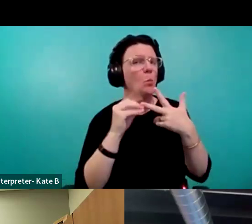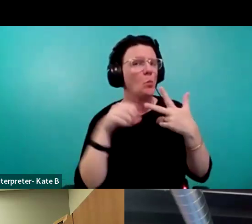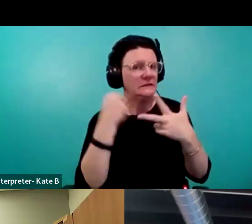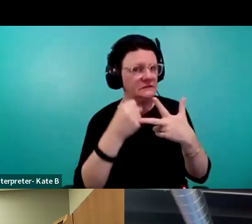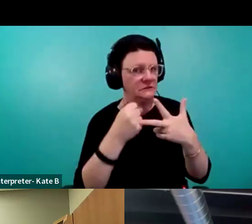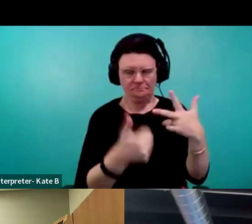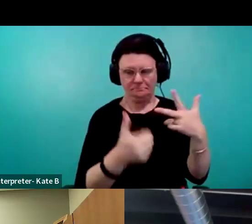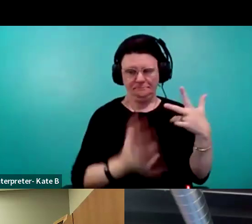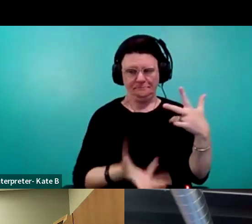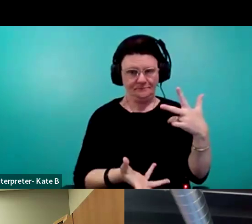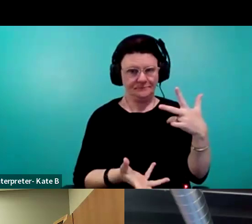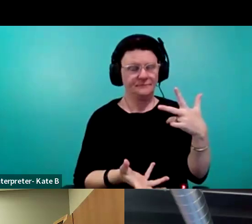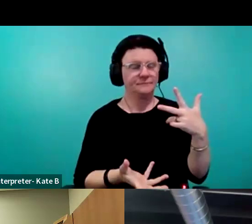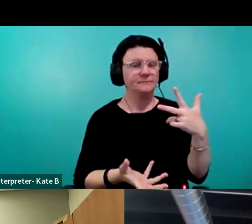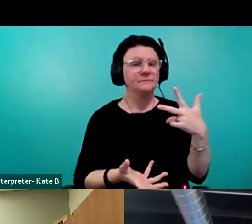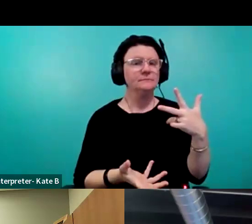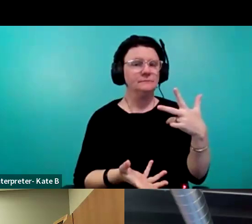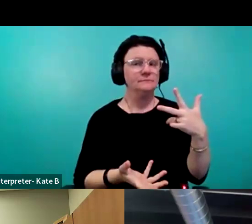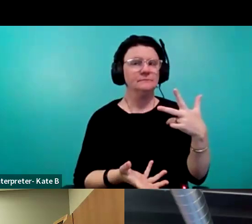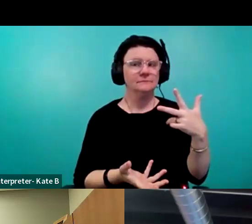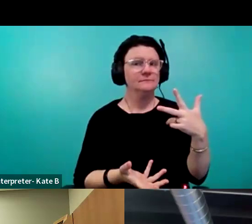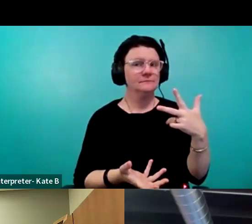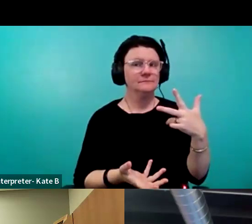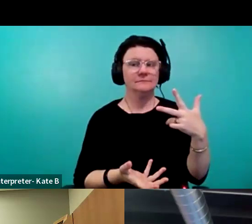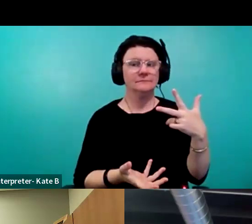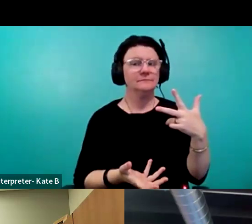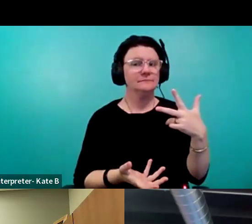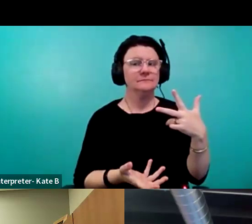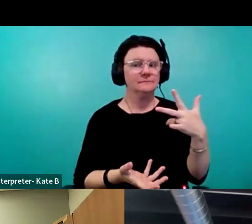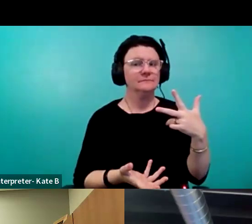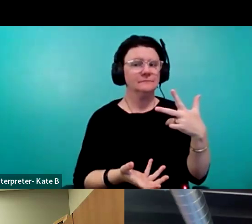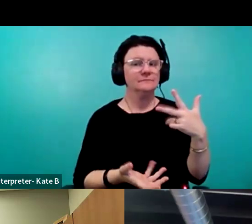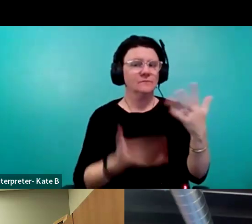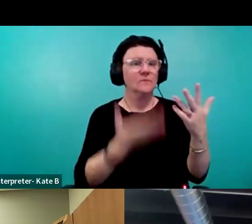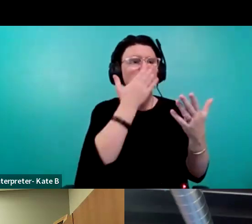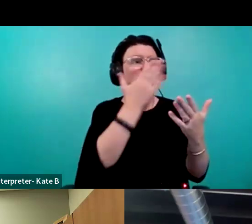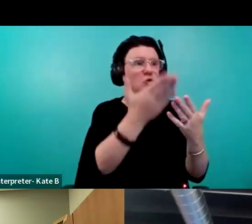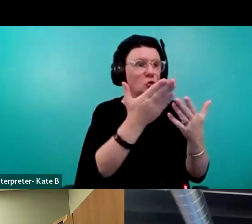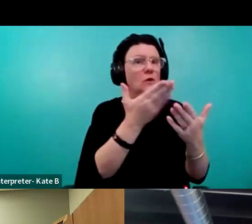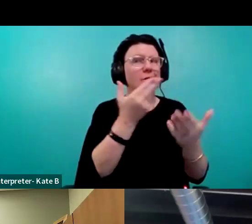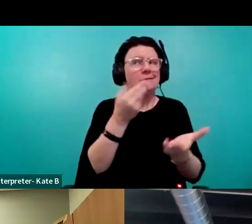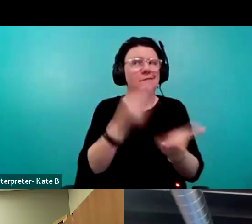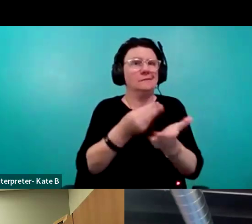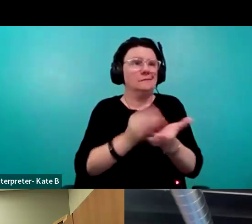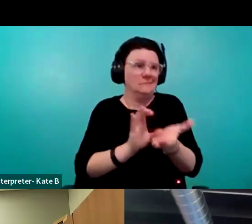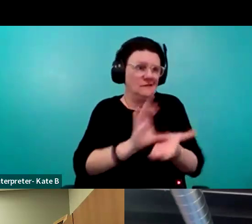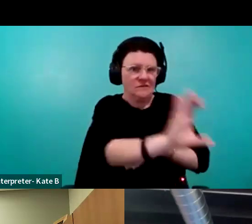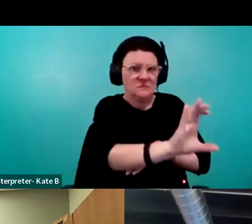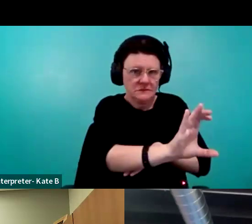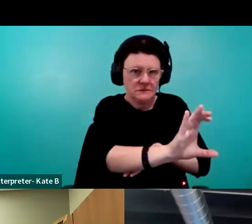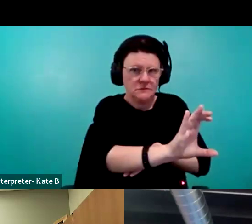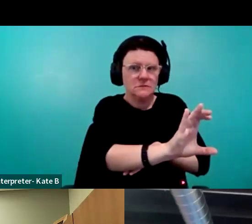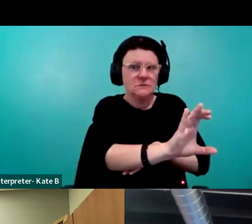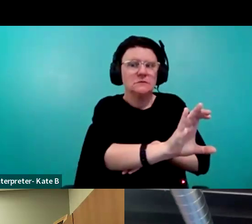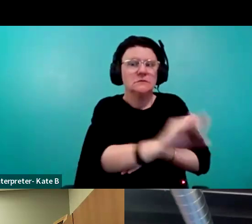opted to take, and it's just a good investment in them if